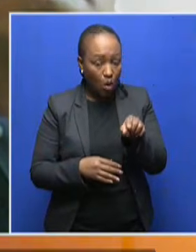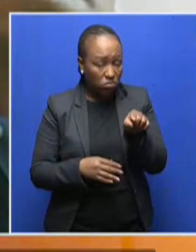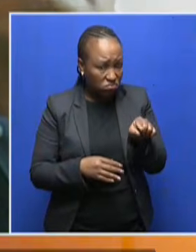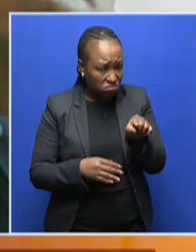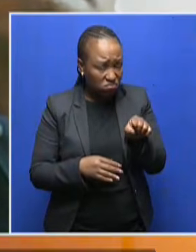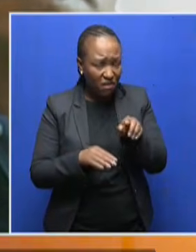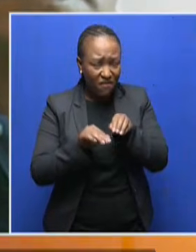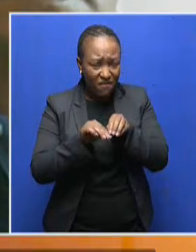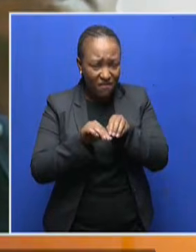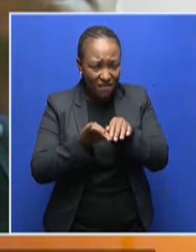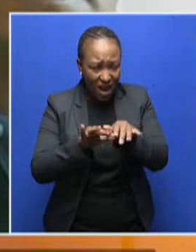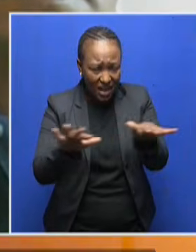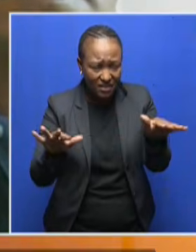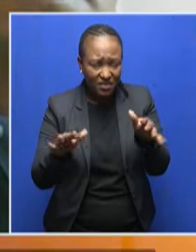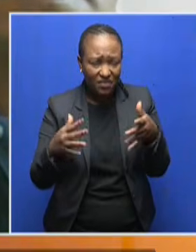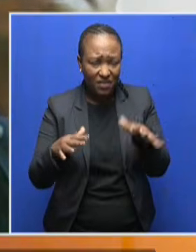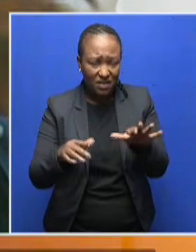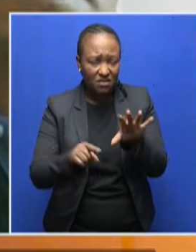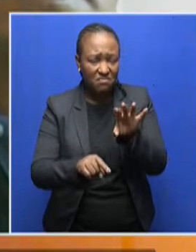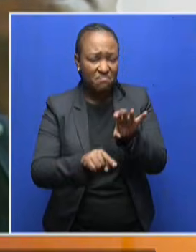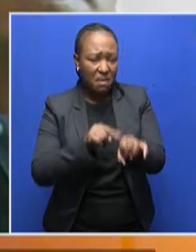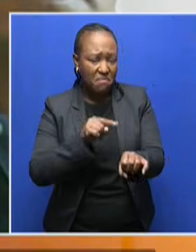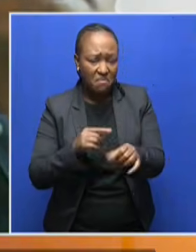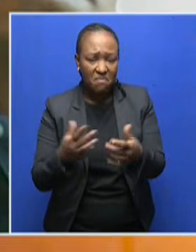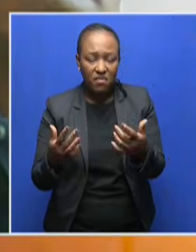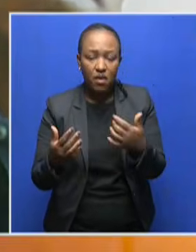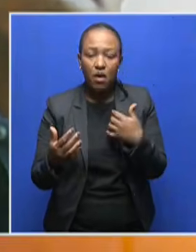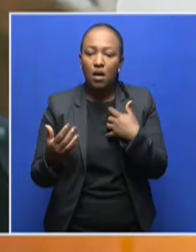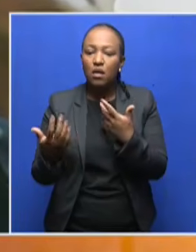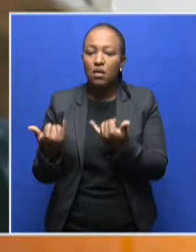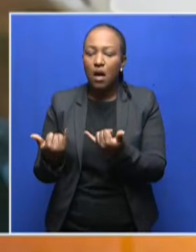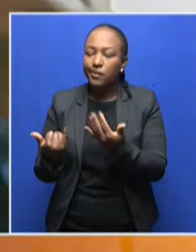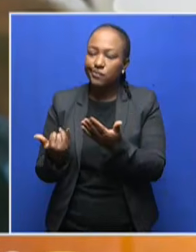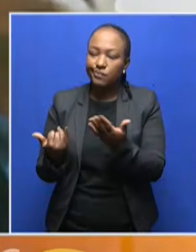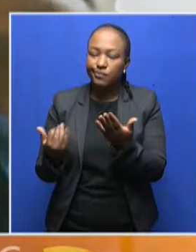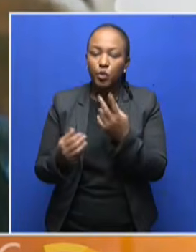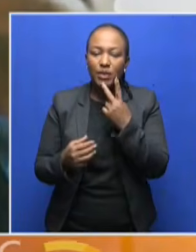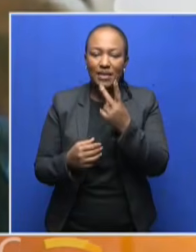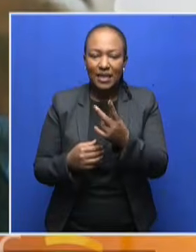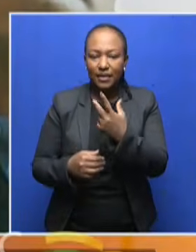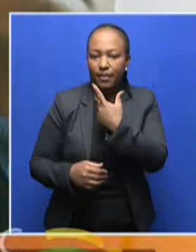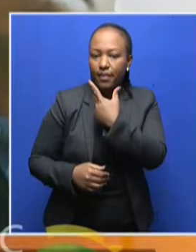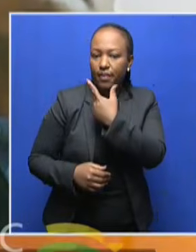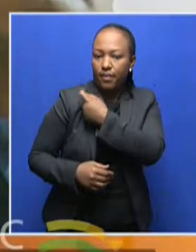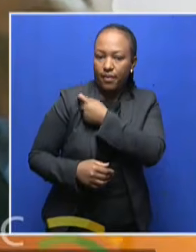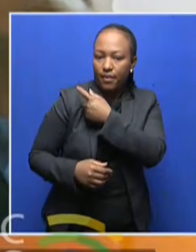How concerned should we be about this, in addition to the fact that we are seeing a drop in immunization?